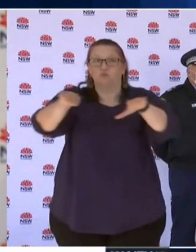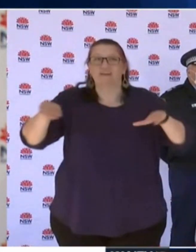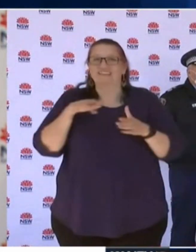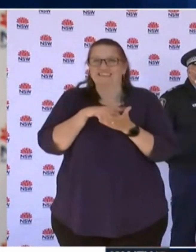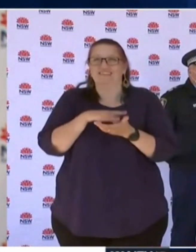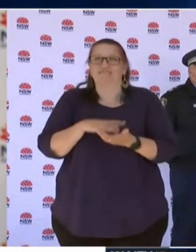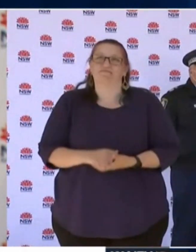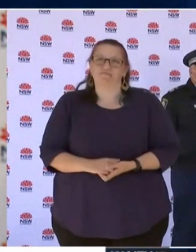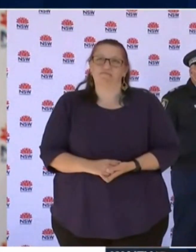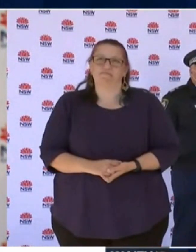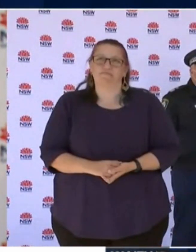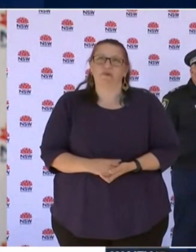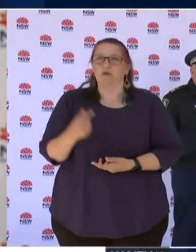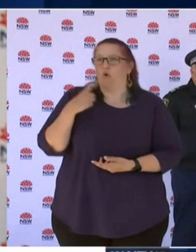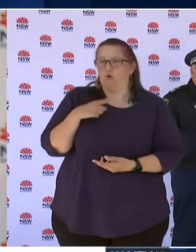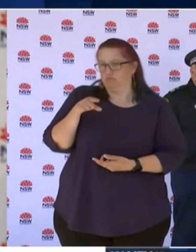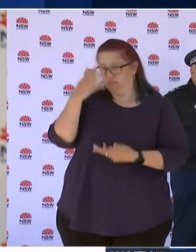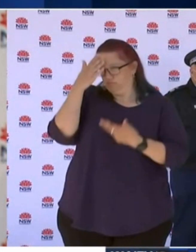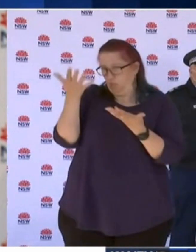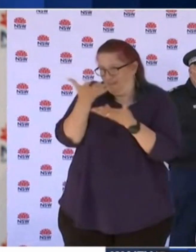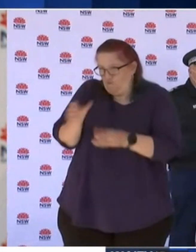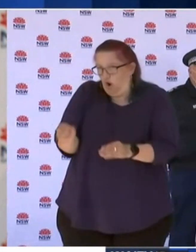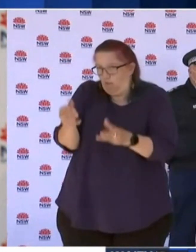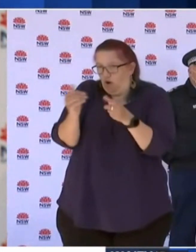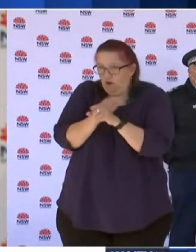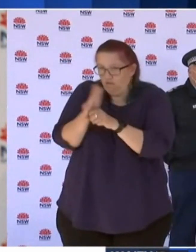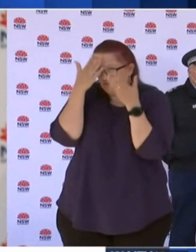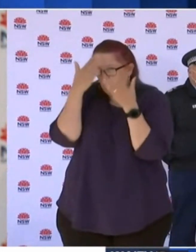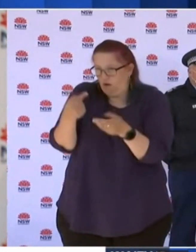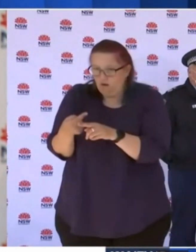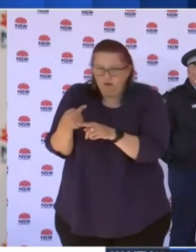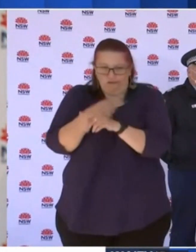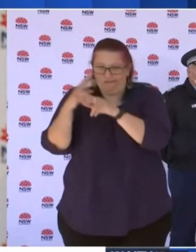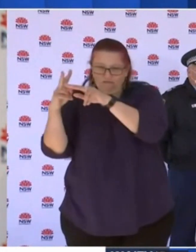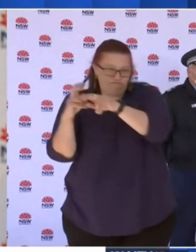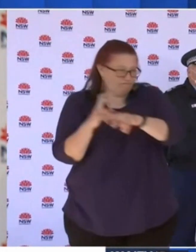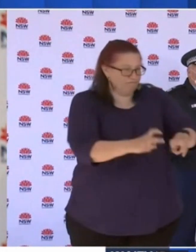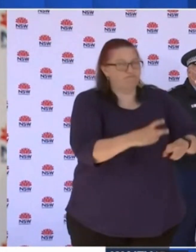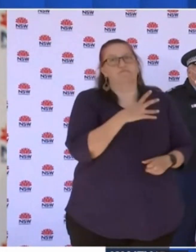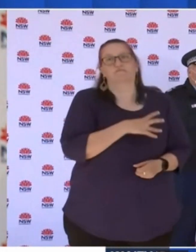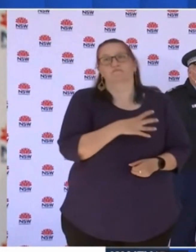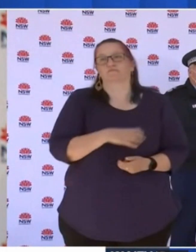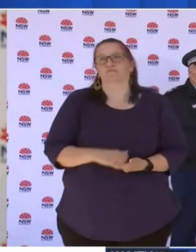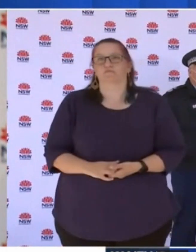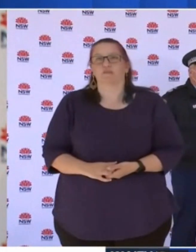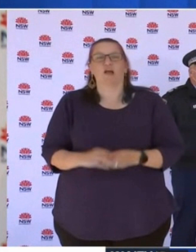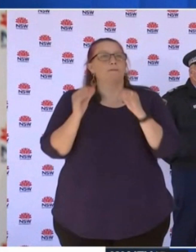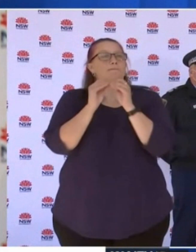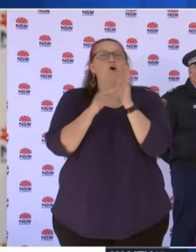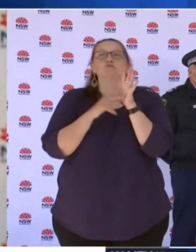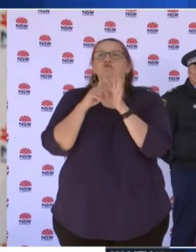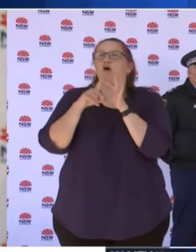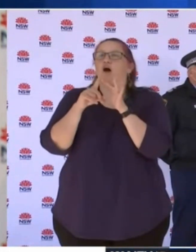both upstream acquisition and infectious cases at that site. In relation to Bondi Junction,